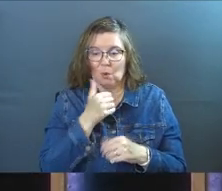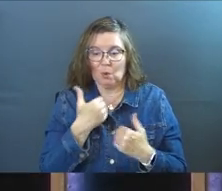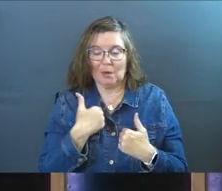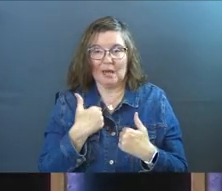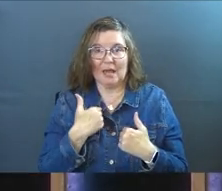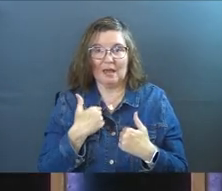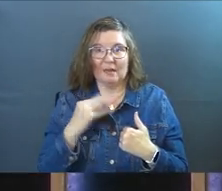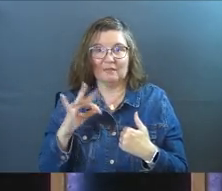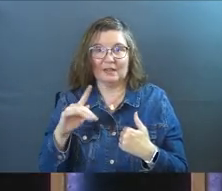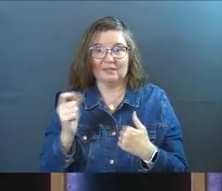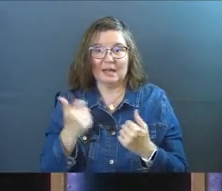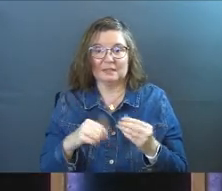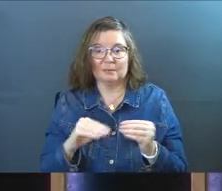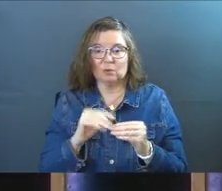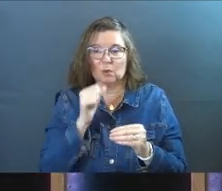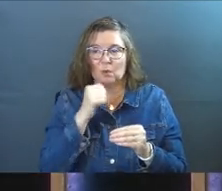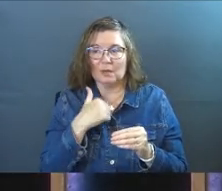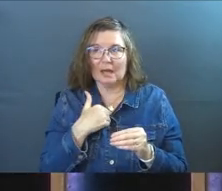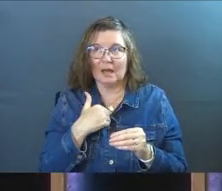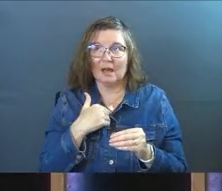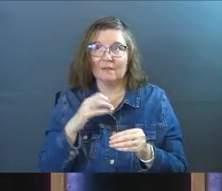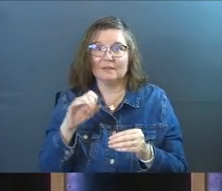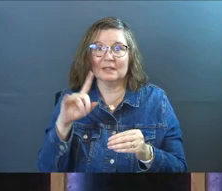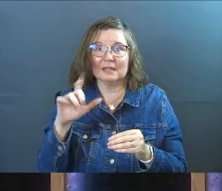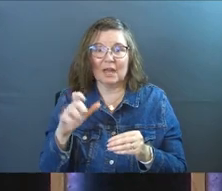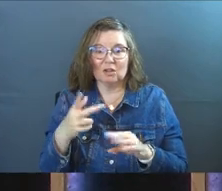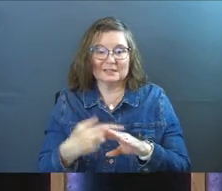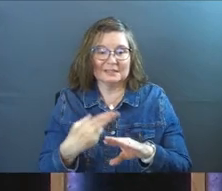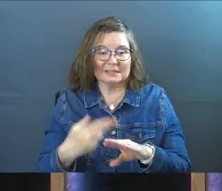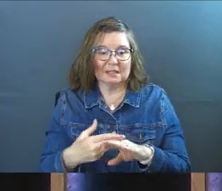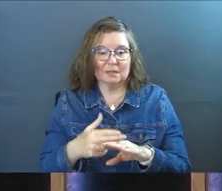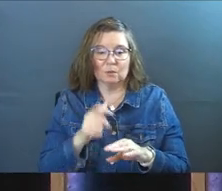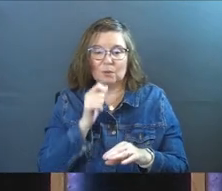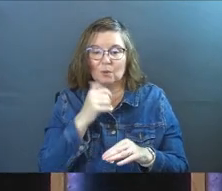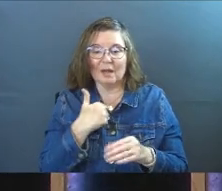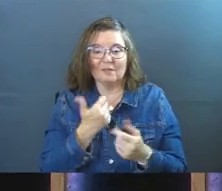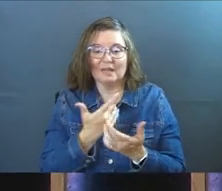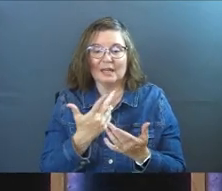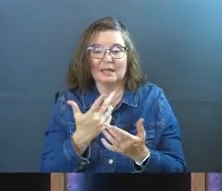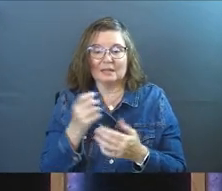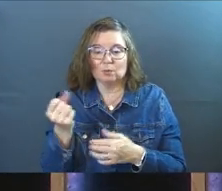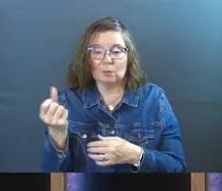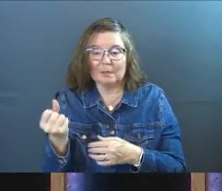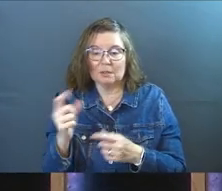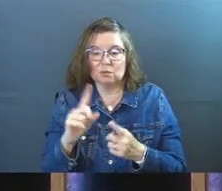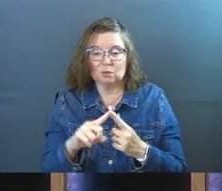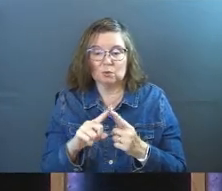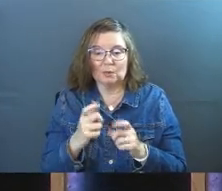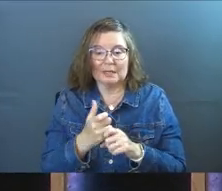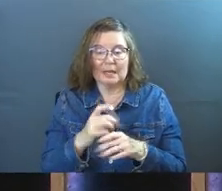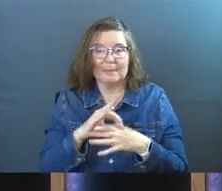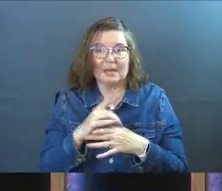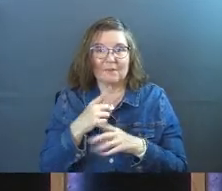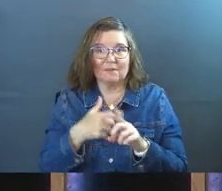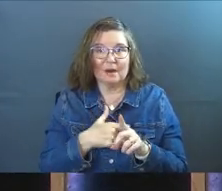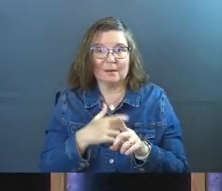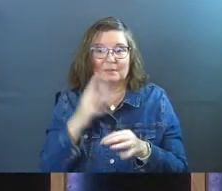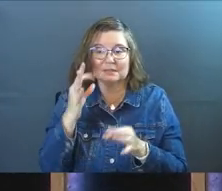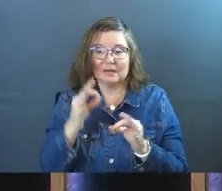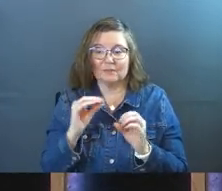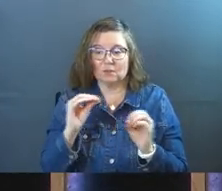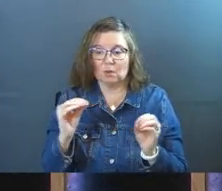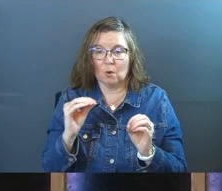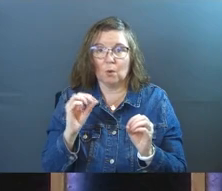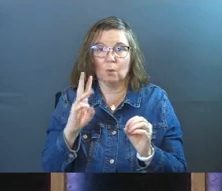have the flocks anymore. We don't have the cattle. We don't have the sheep. We don't have anything to milk. We don't have anything to get meat from. And definitely